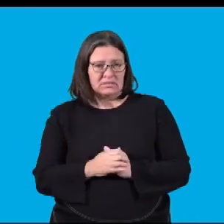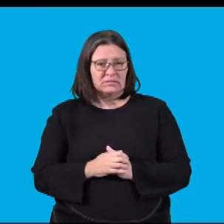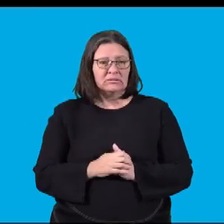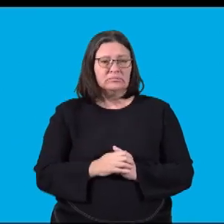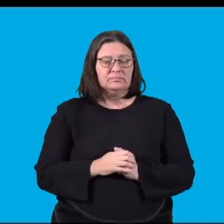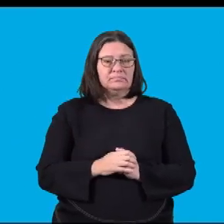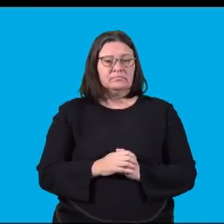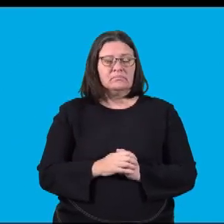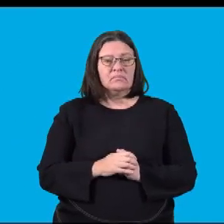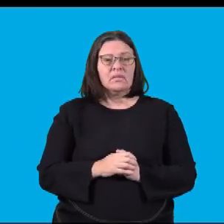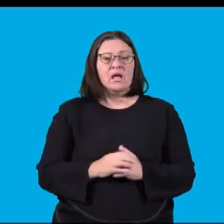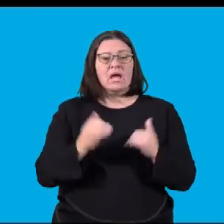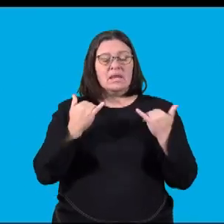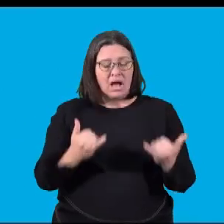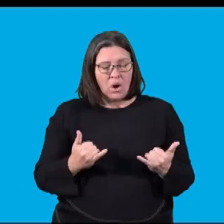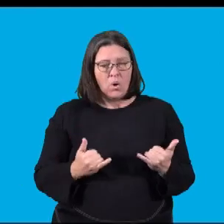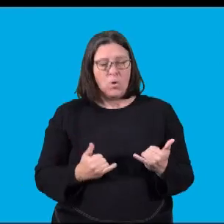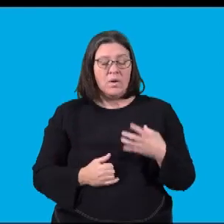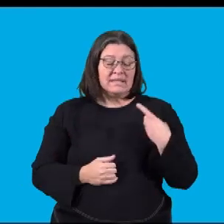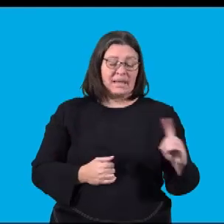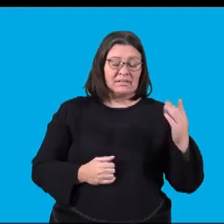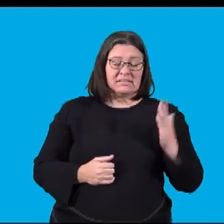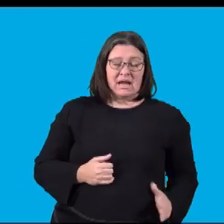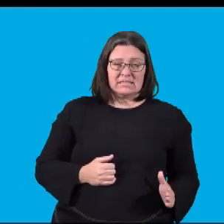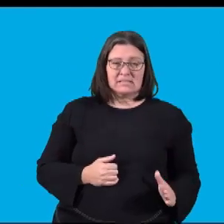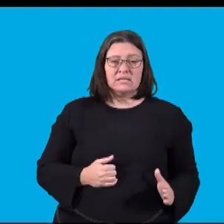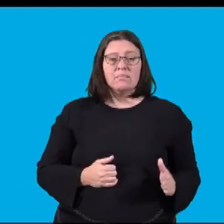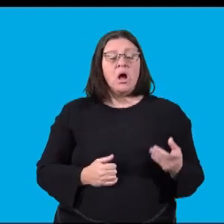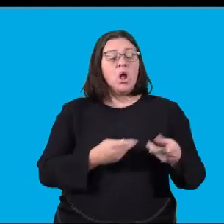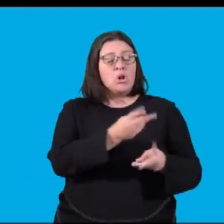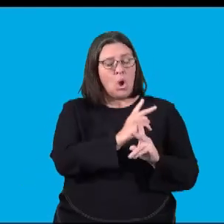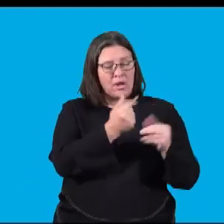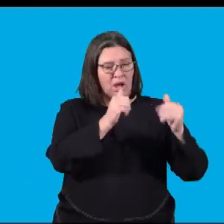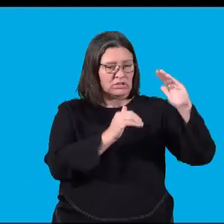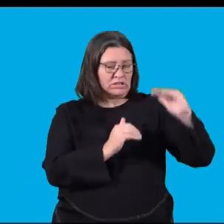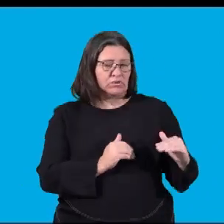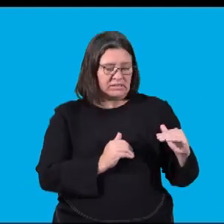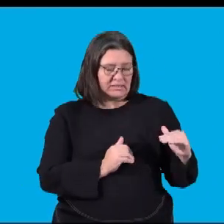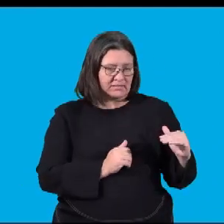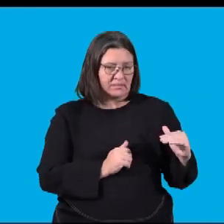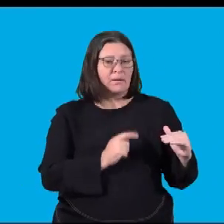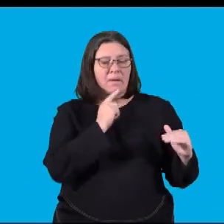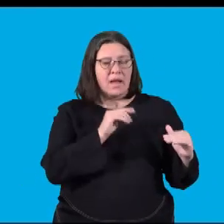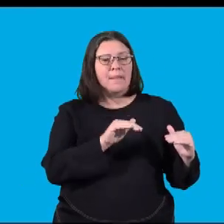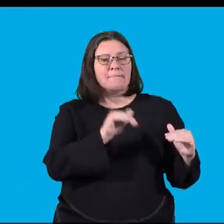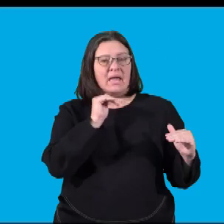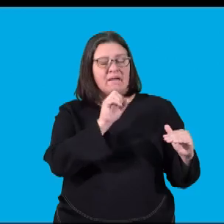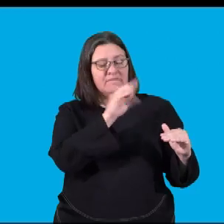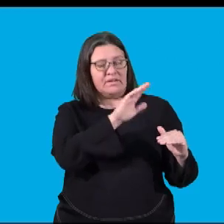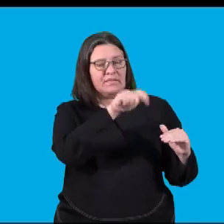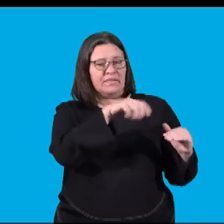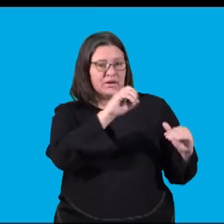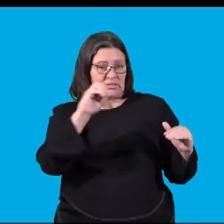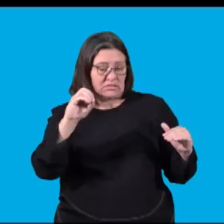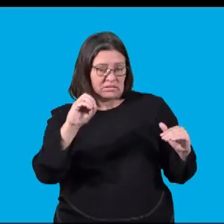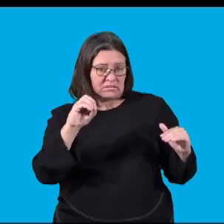means I'll come now to my debit side where my loan account decreases. Then I bring my bank